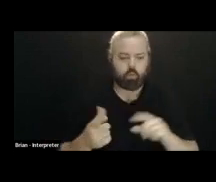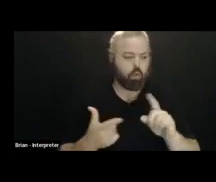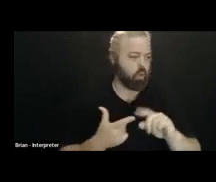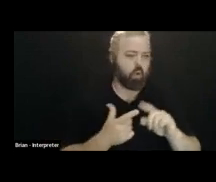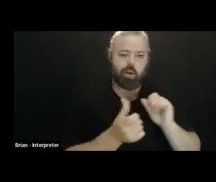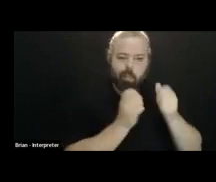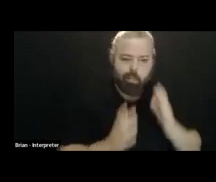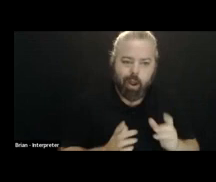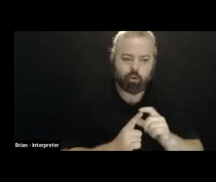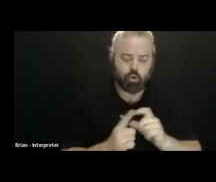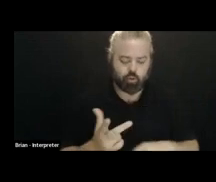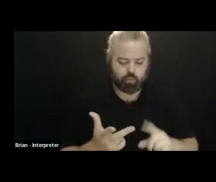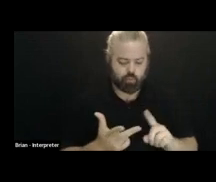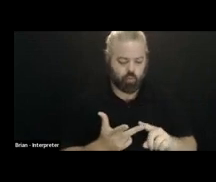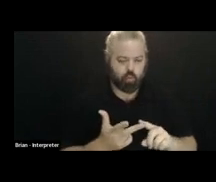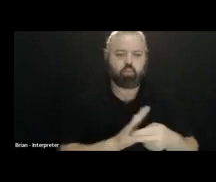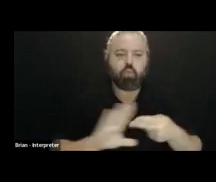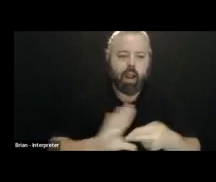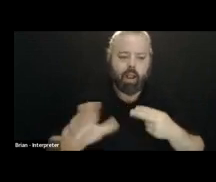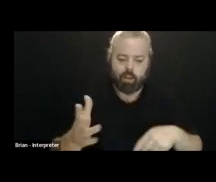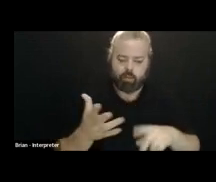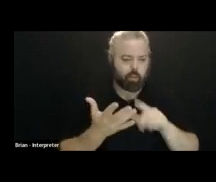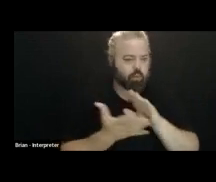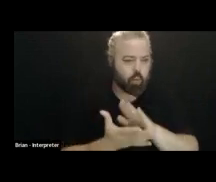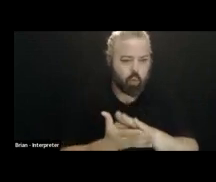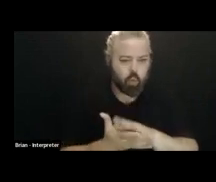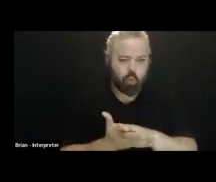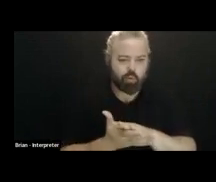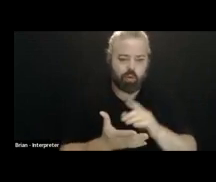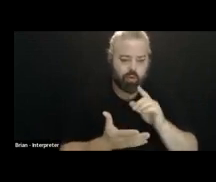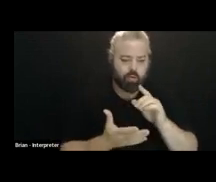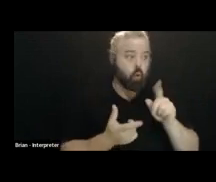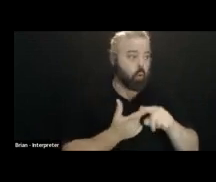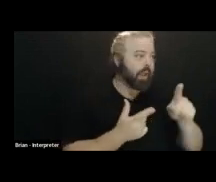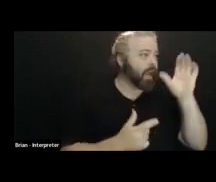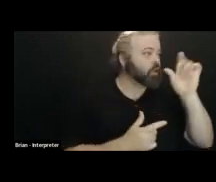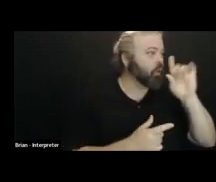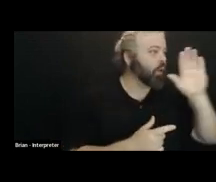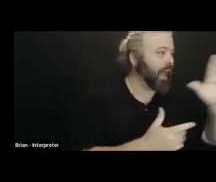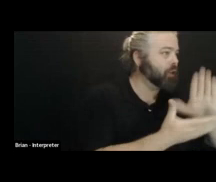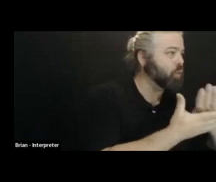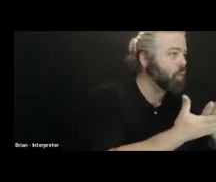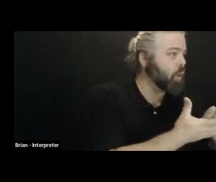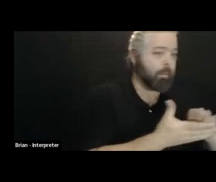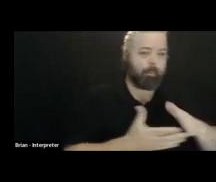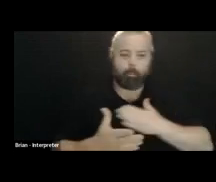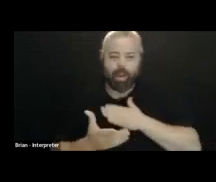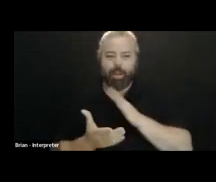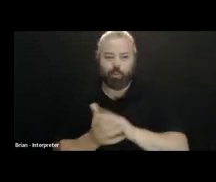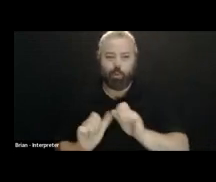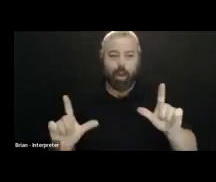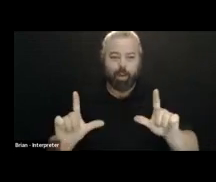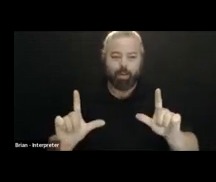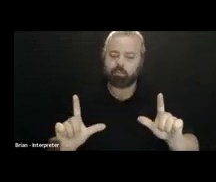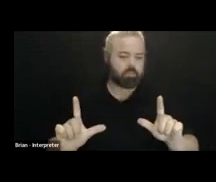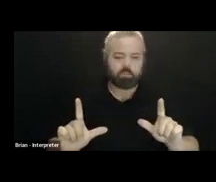schools to try to have your stuff pop up when another institution is Googled. That's not the